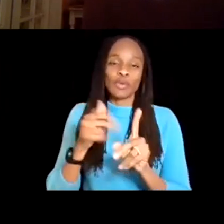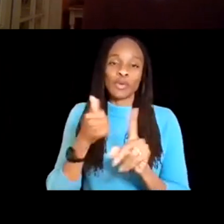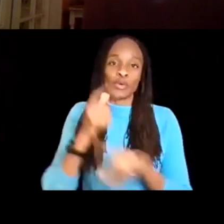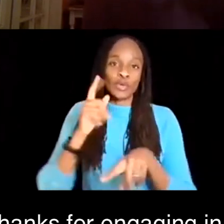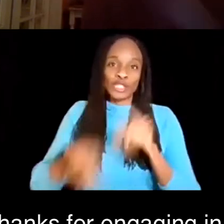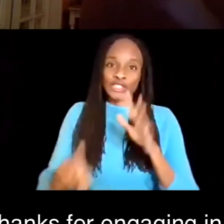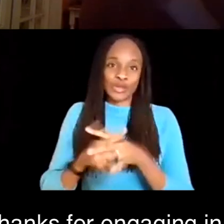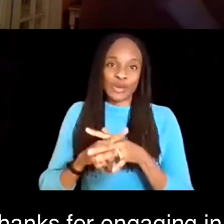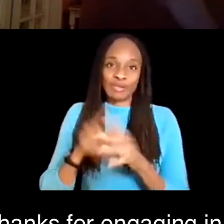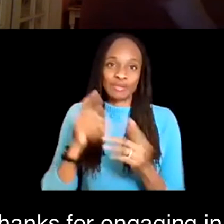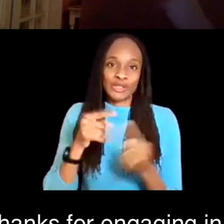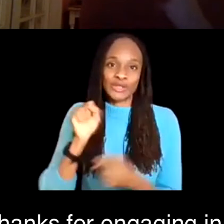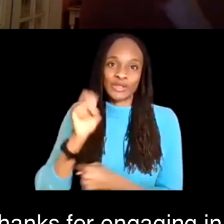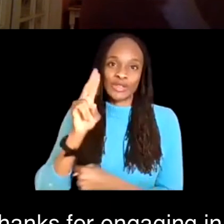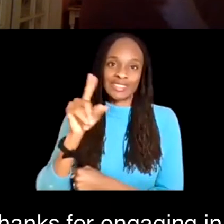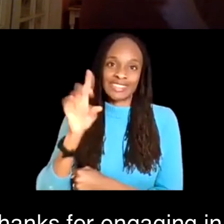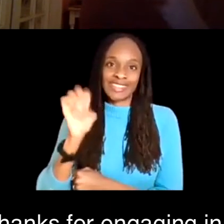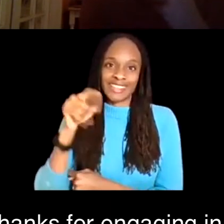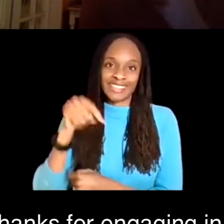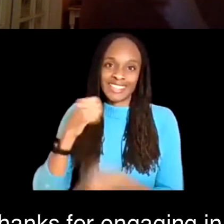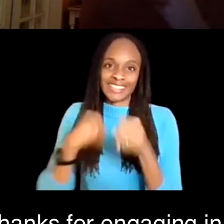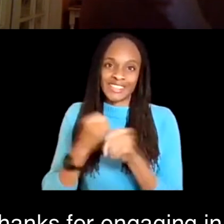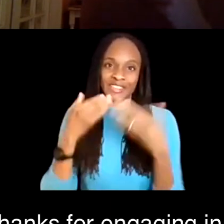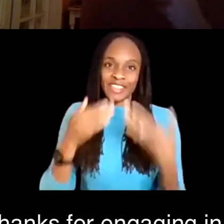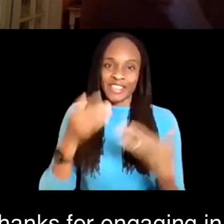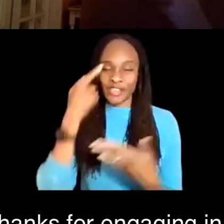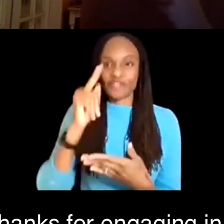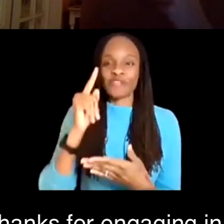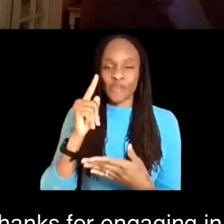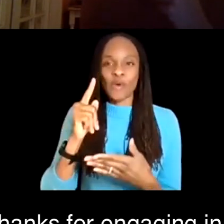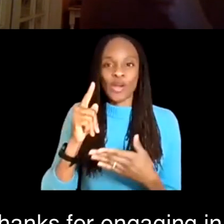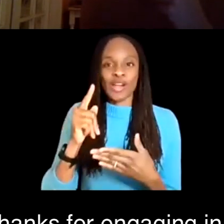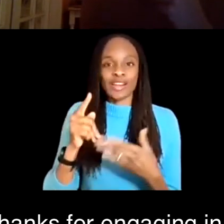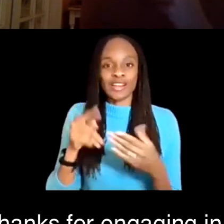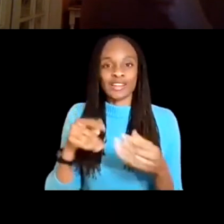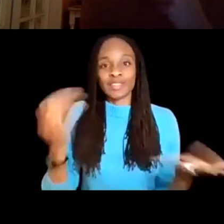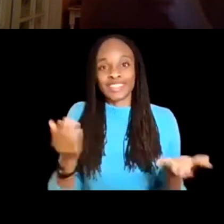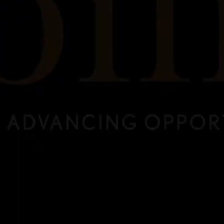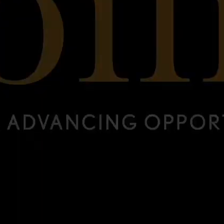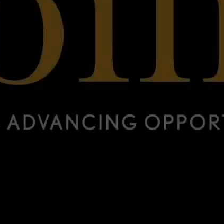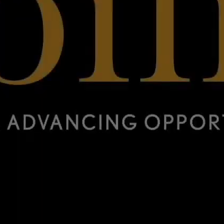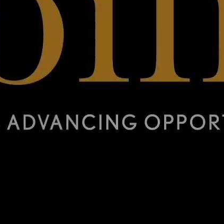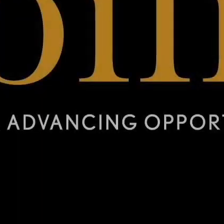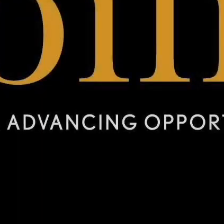Sundance this year. So thanks for engaging in this conversation with us today.